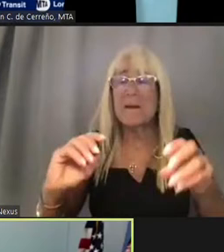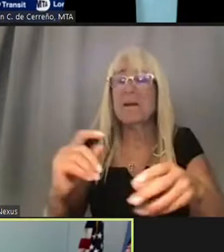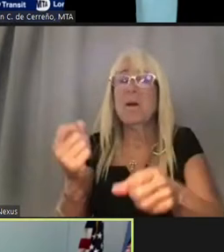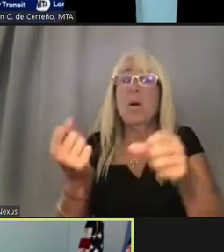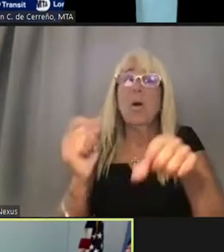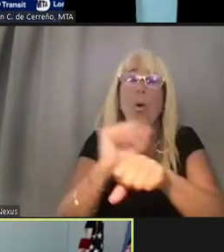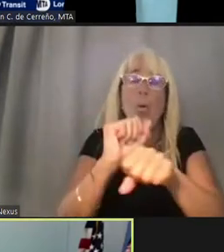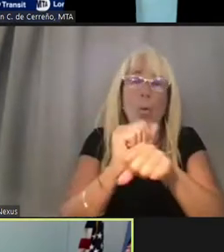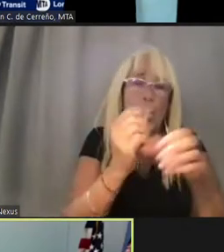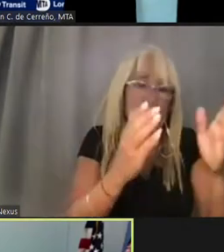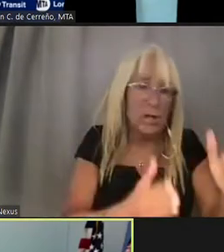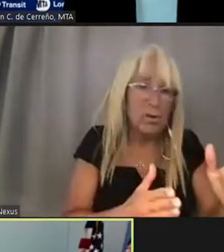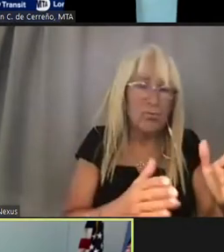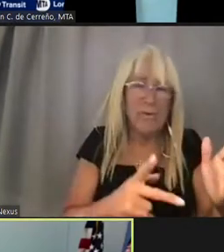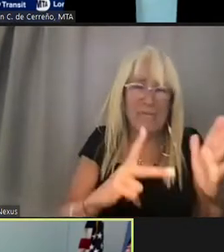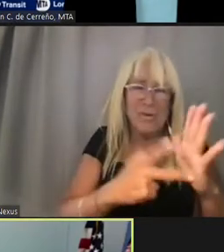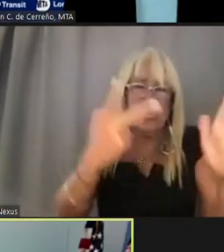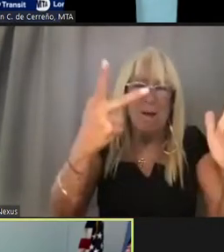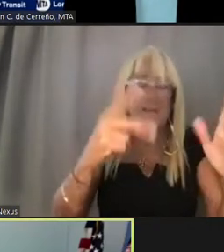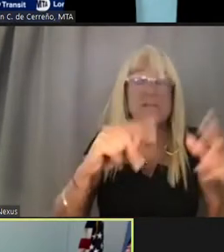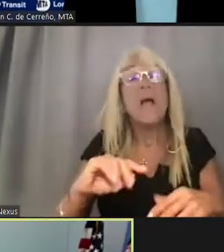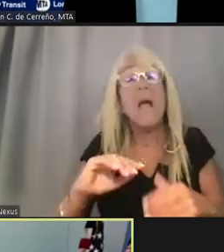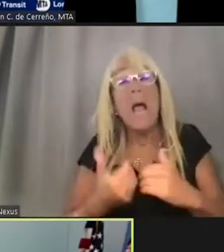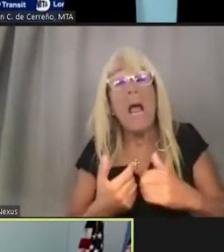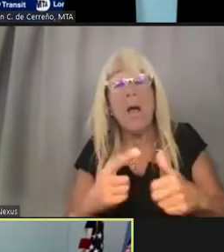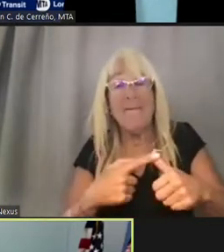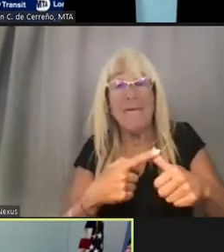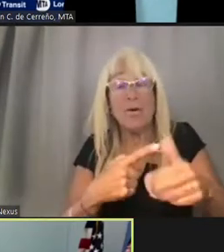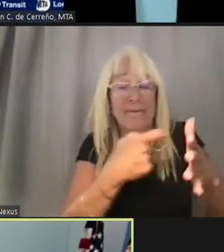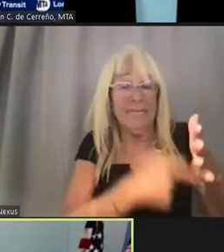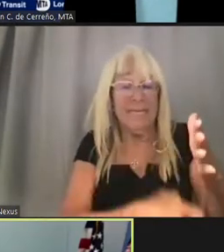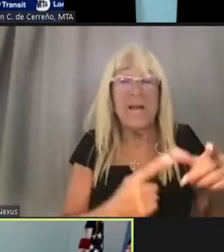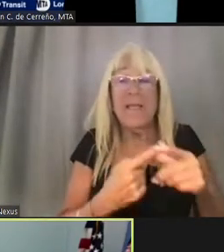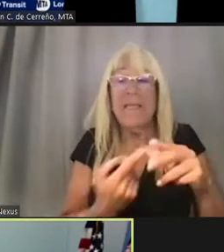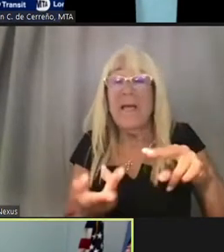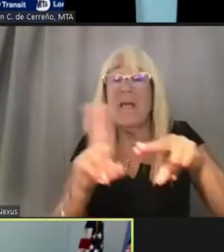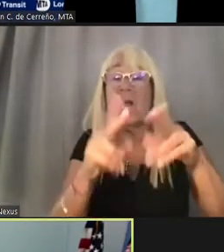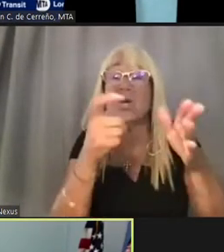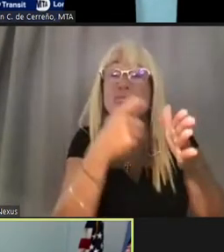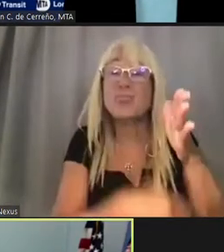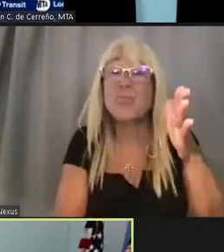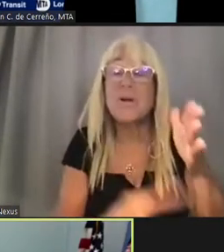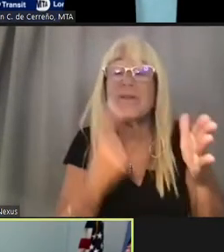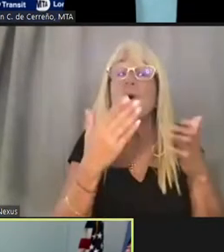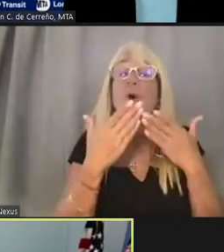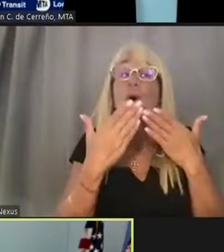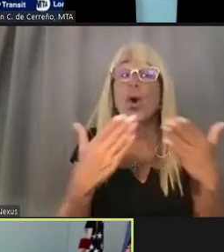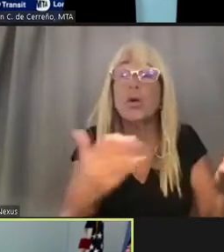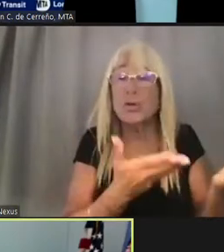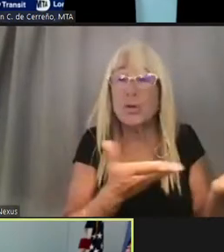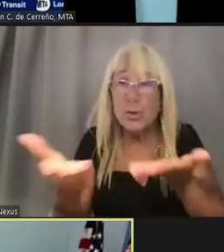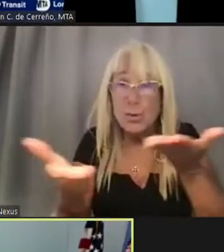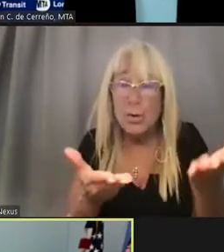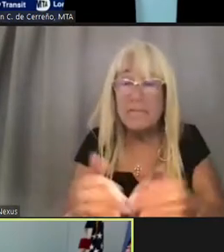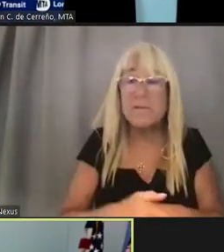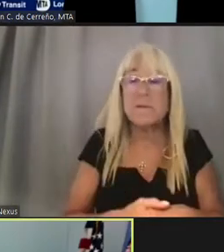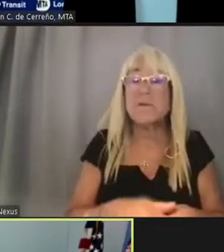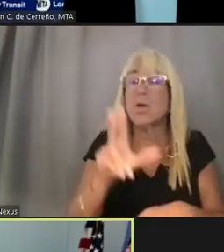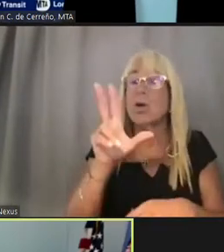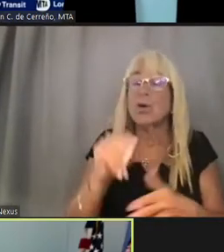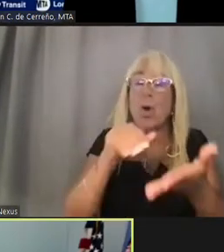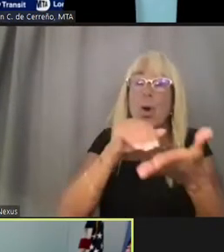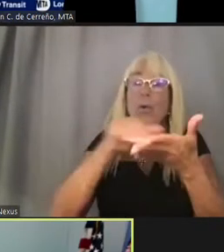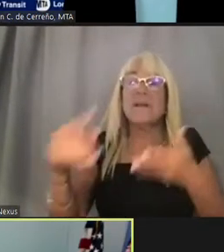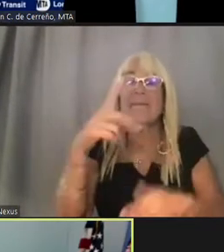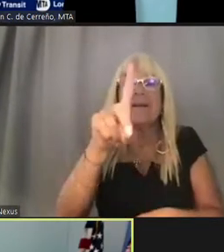congestion pricing first by the fees and next by The increased prices of goods and services there are no exemptions for